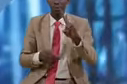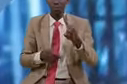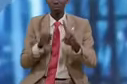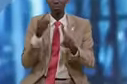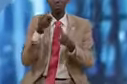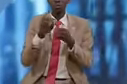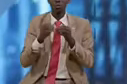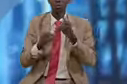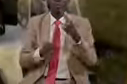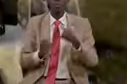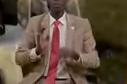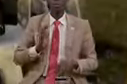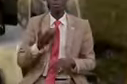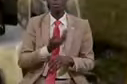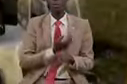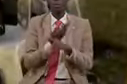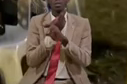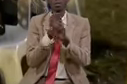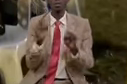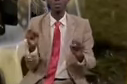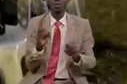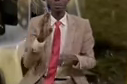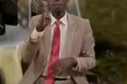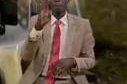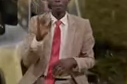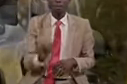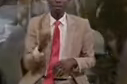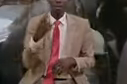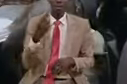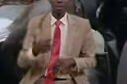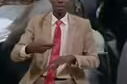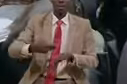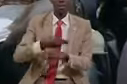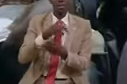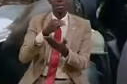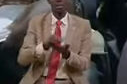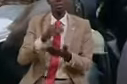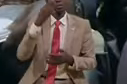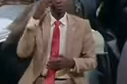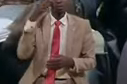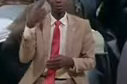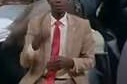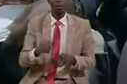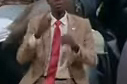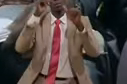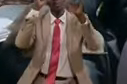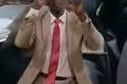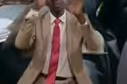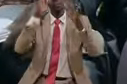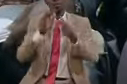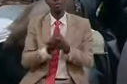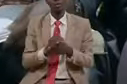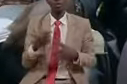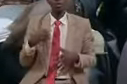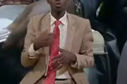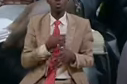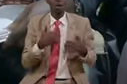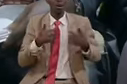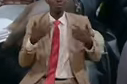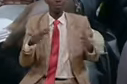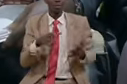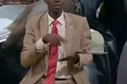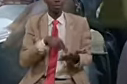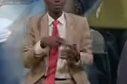our redemption by the Lamb for the Father. We've read Revelation chapter